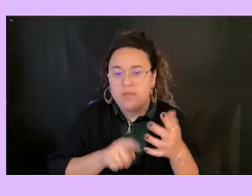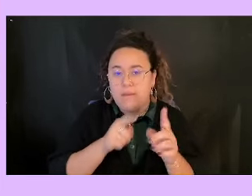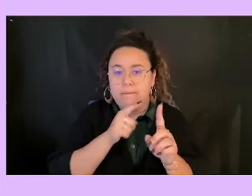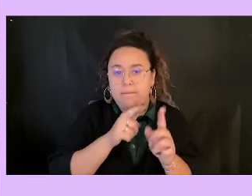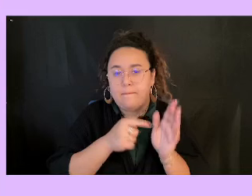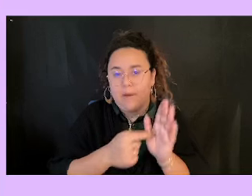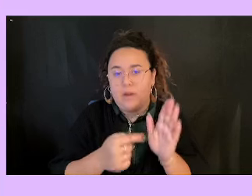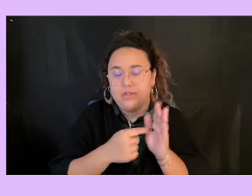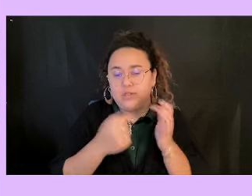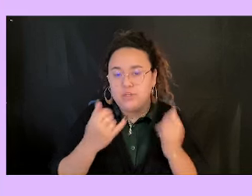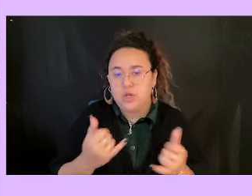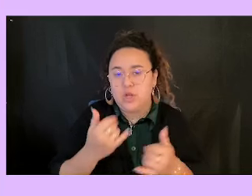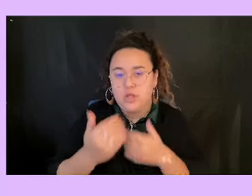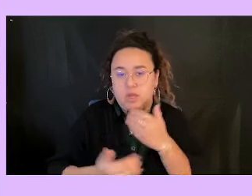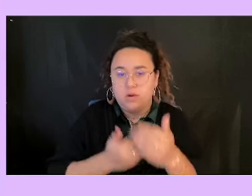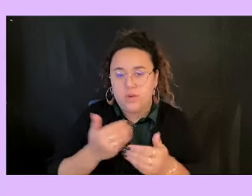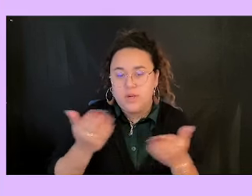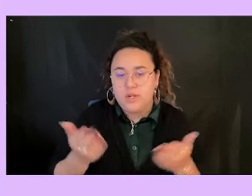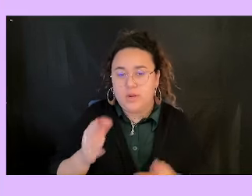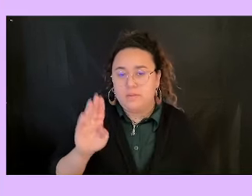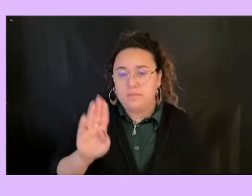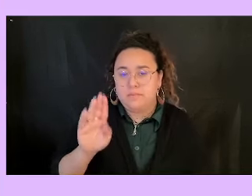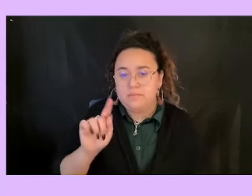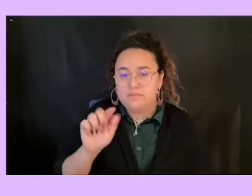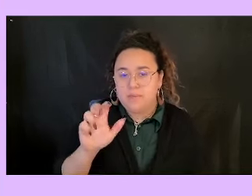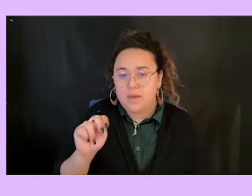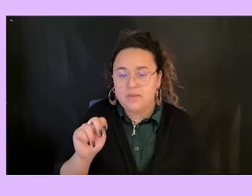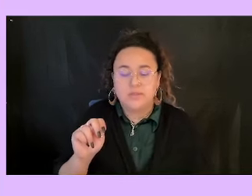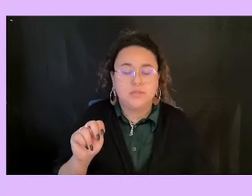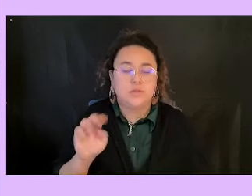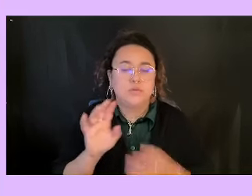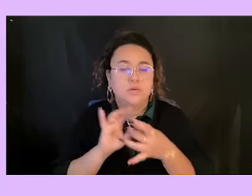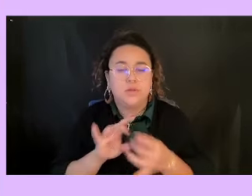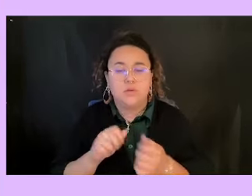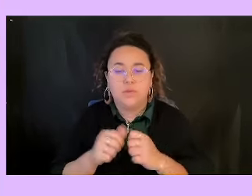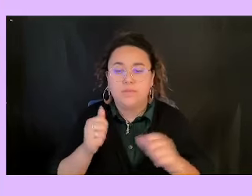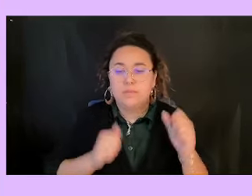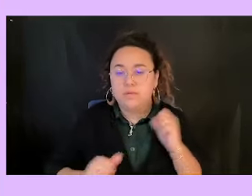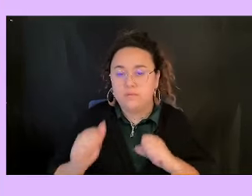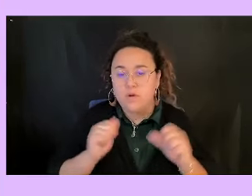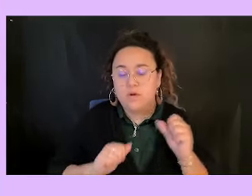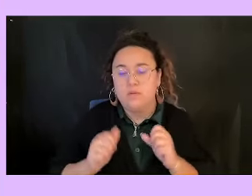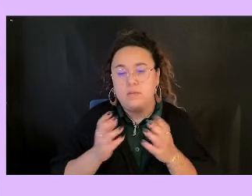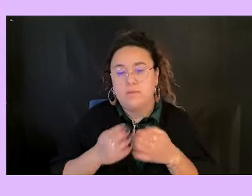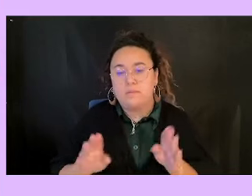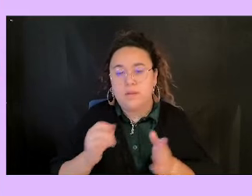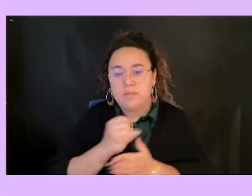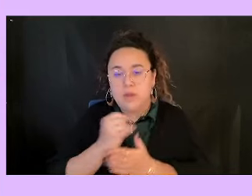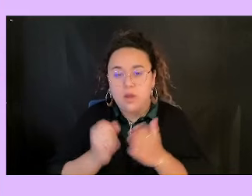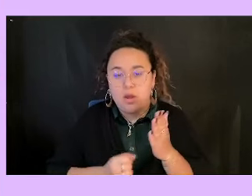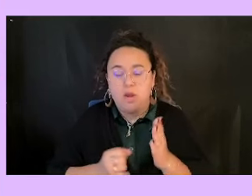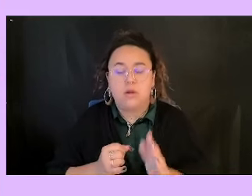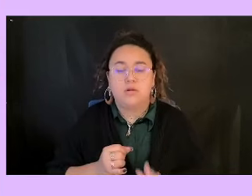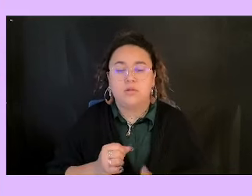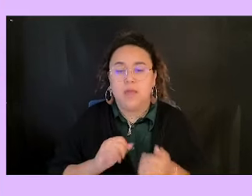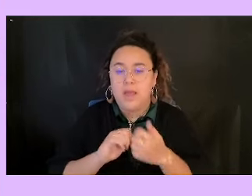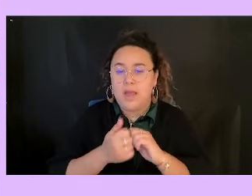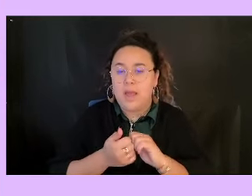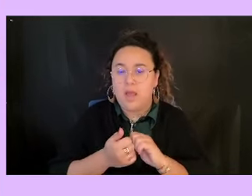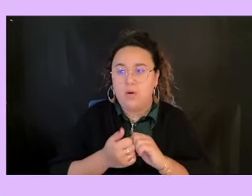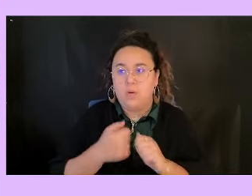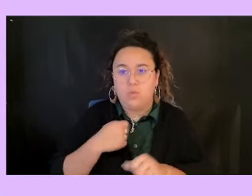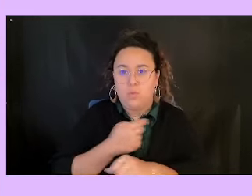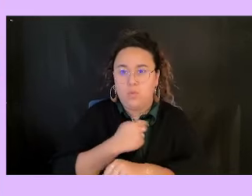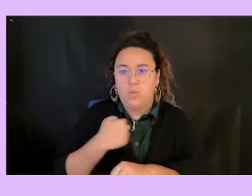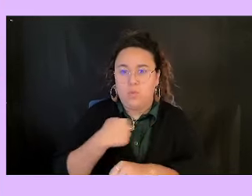currently underway in Boston that have to do with performance and public art and how it's resourced.